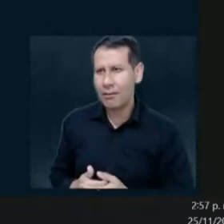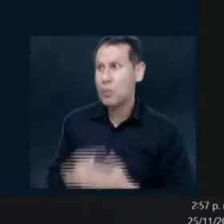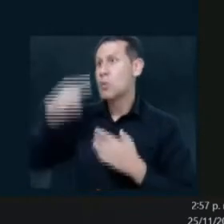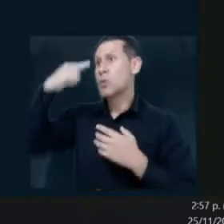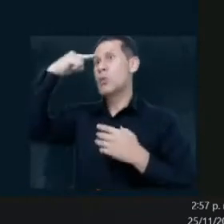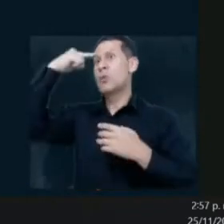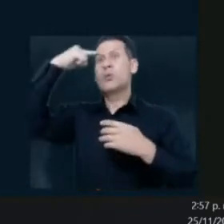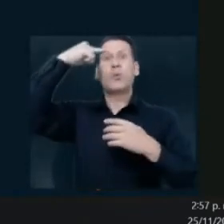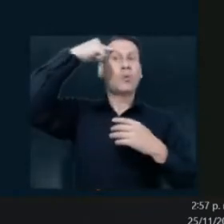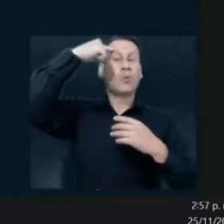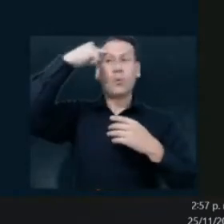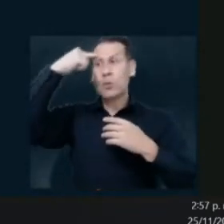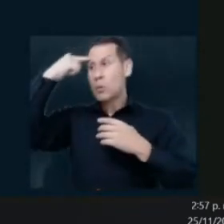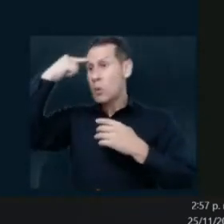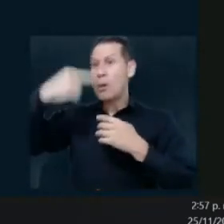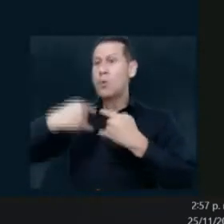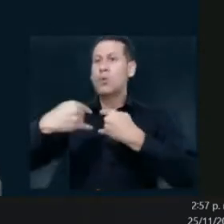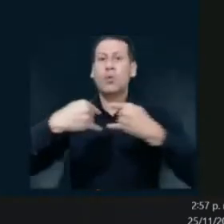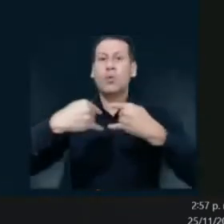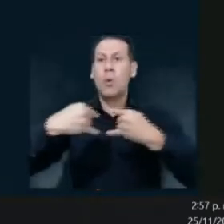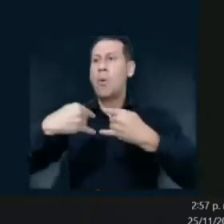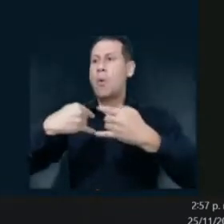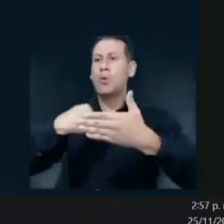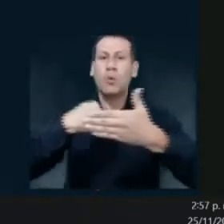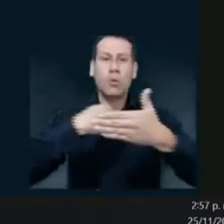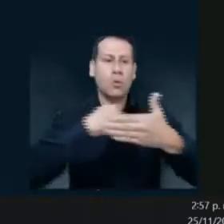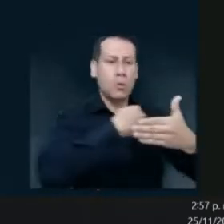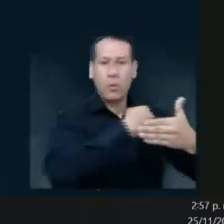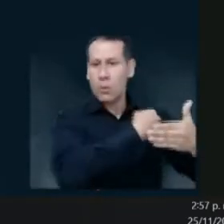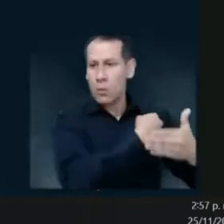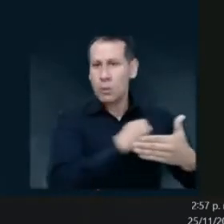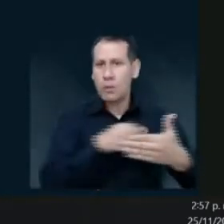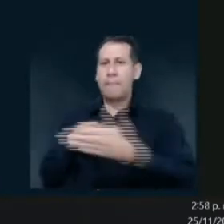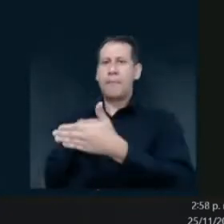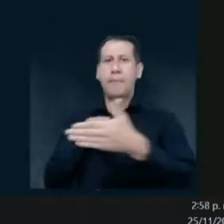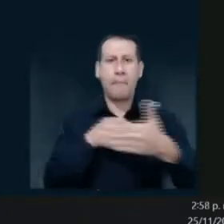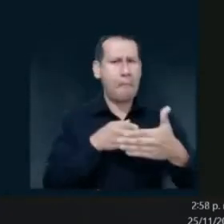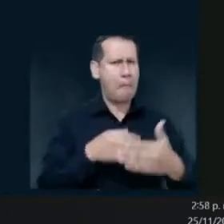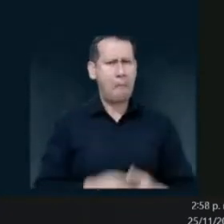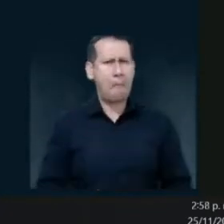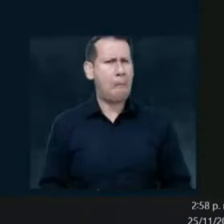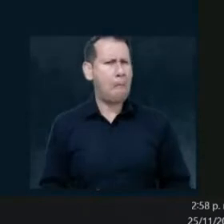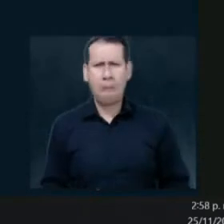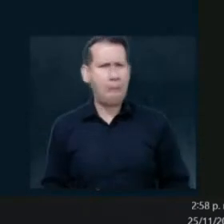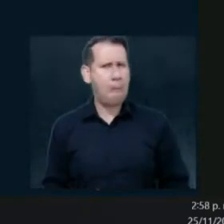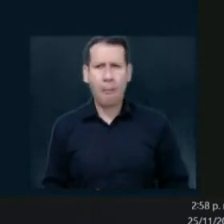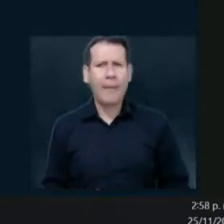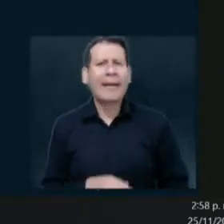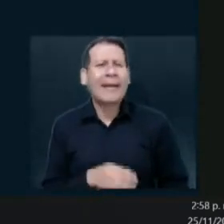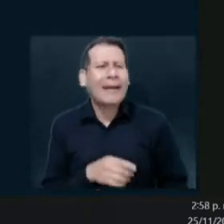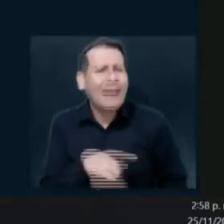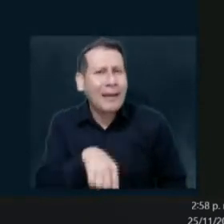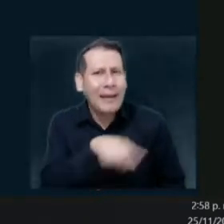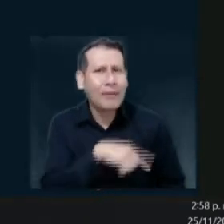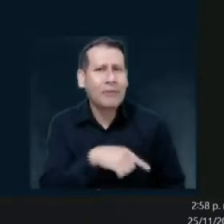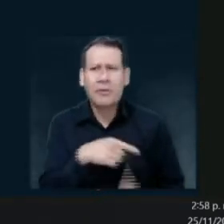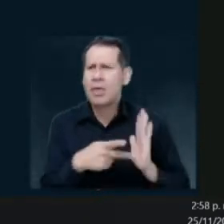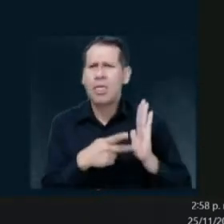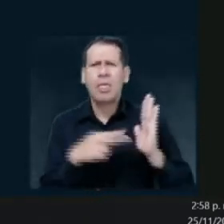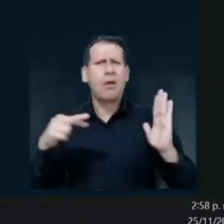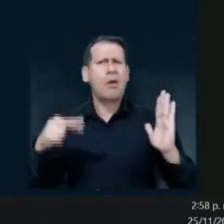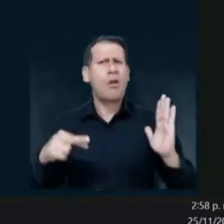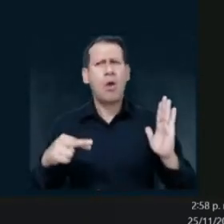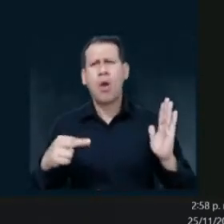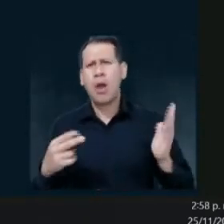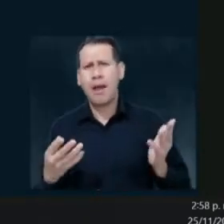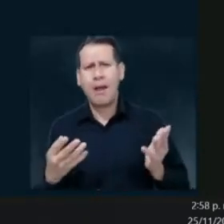the pandemic, it's no longer connectivity. The ones that don't use